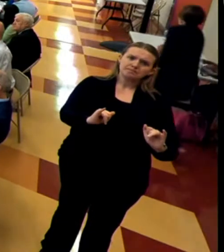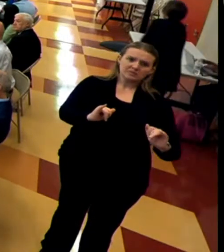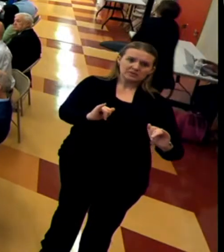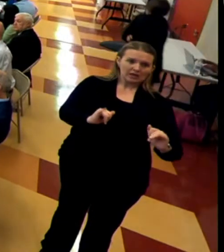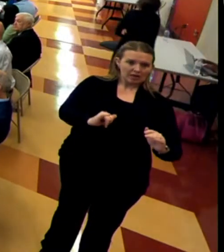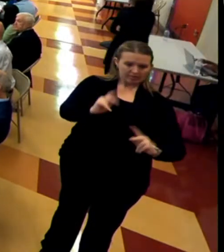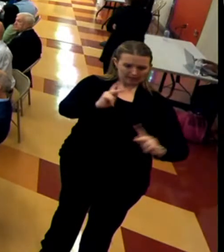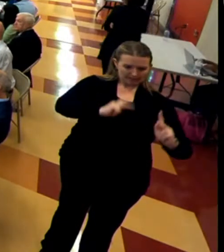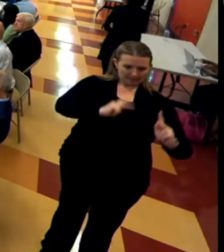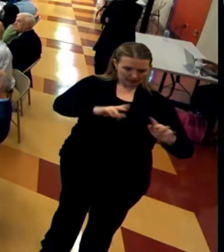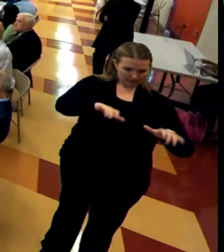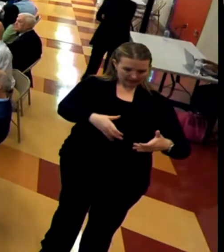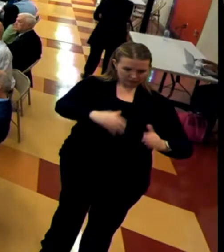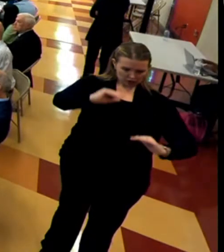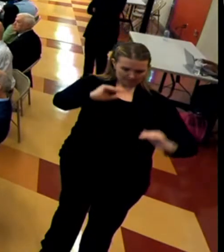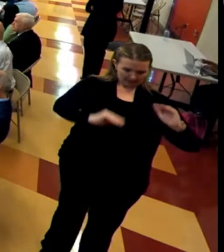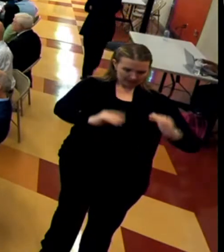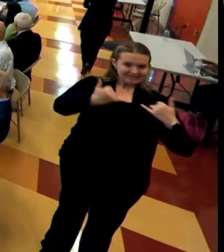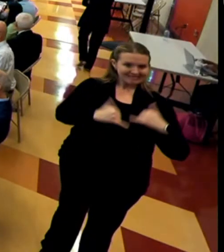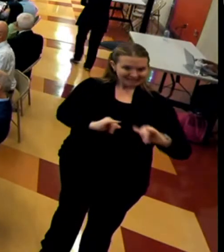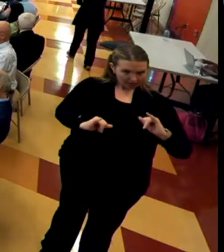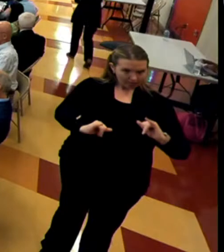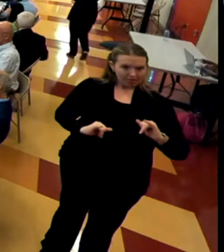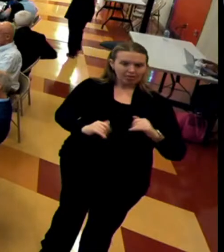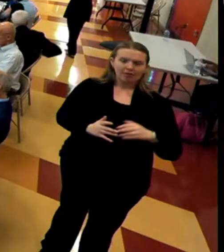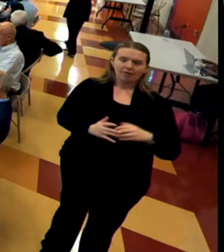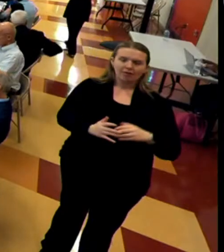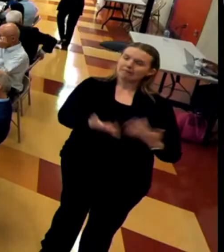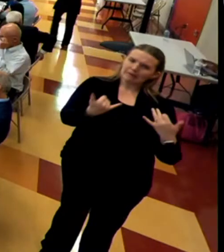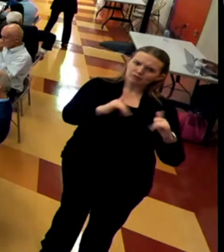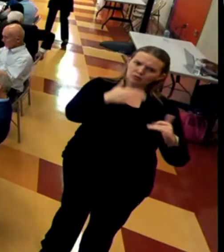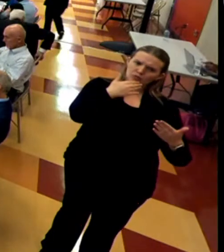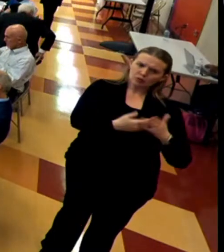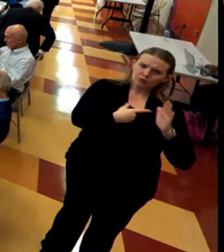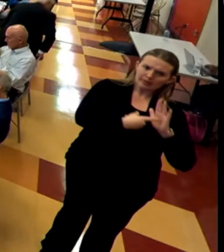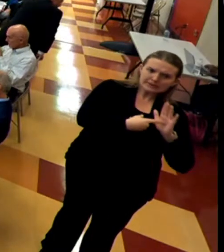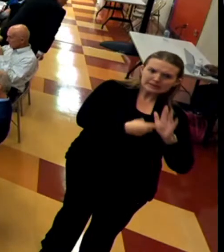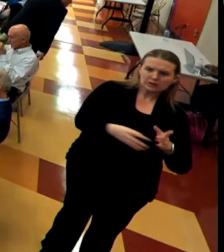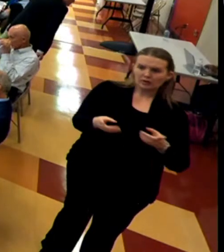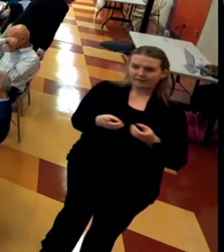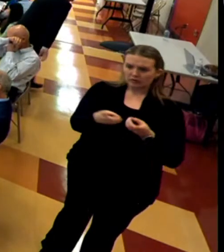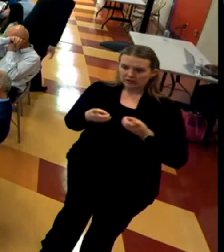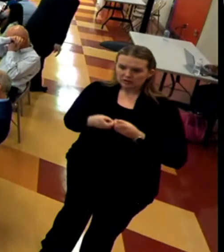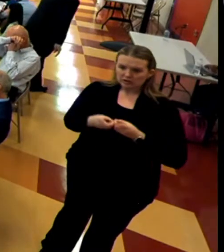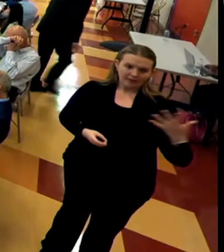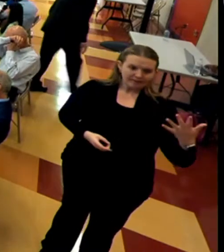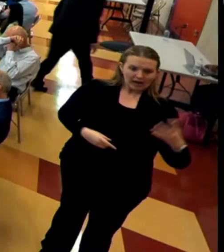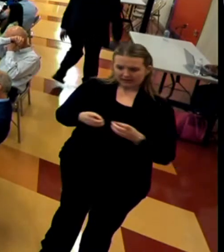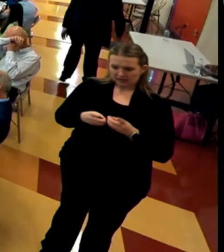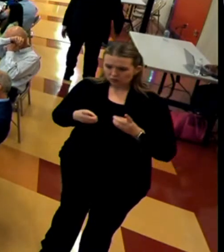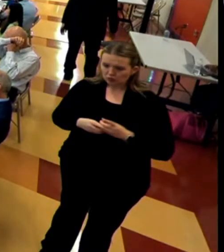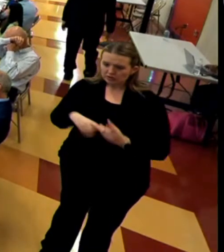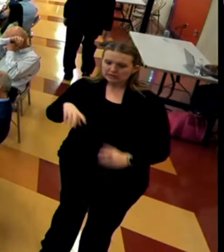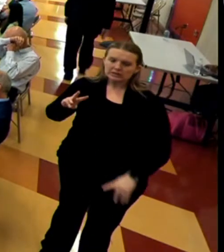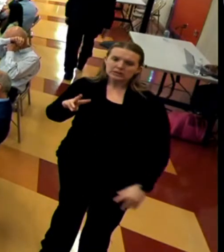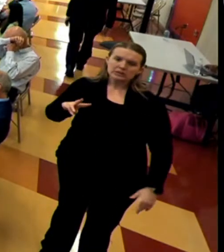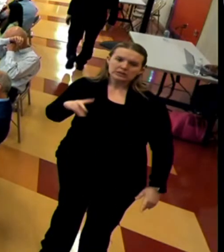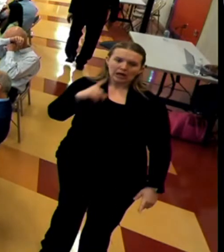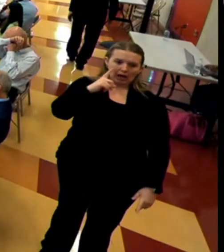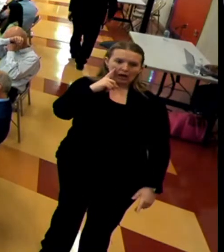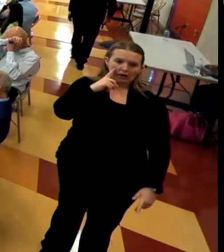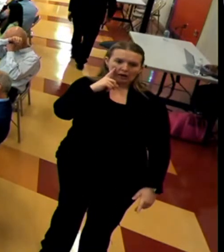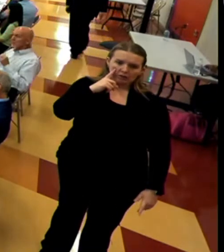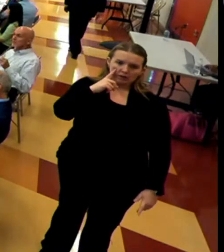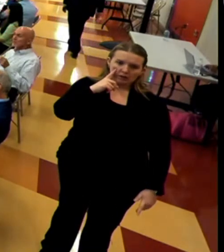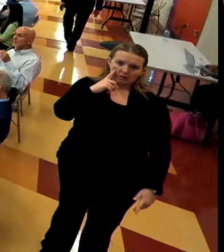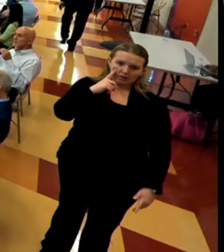the population, that we are still having good representation for District 5 and District 6. I think that's what's been telling